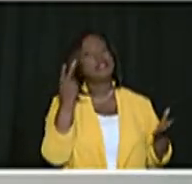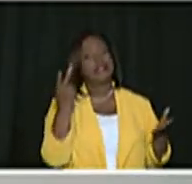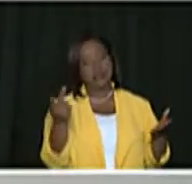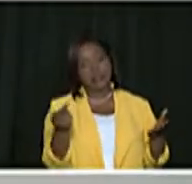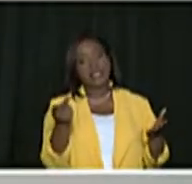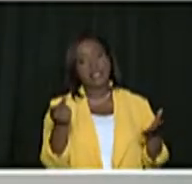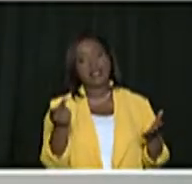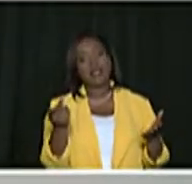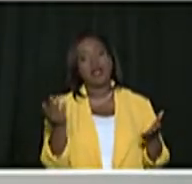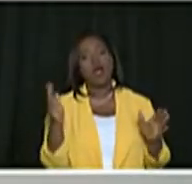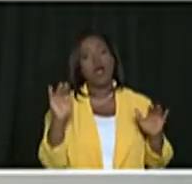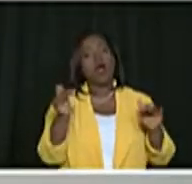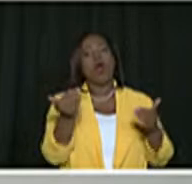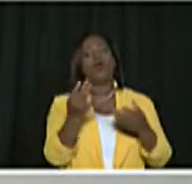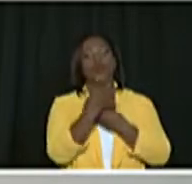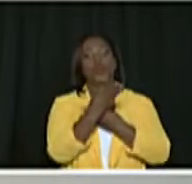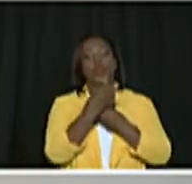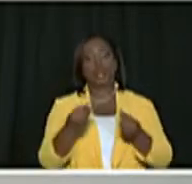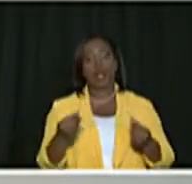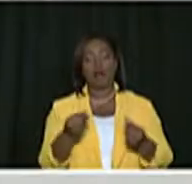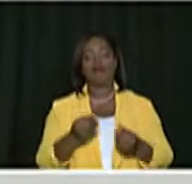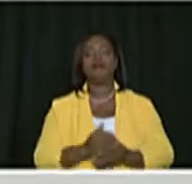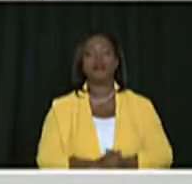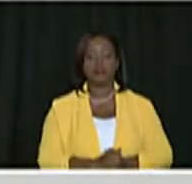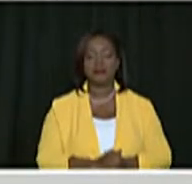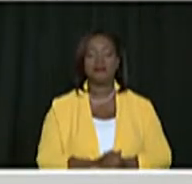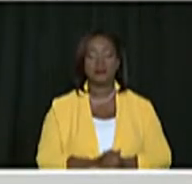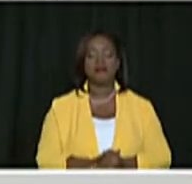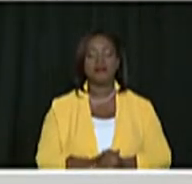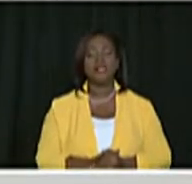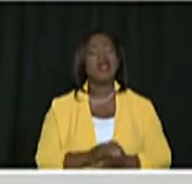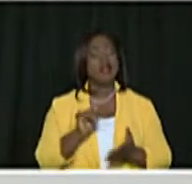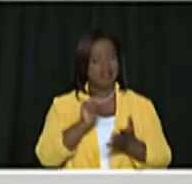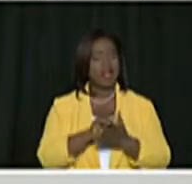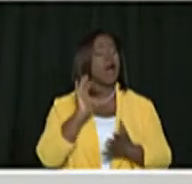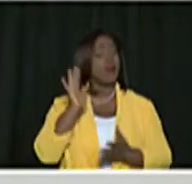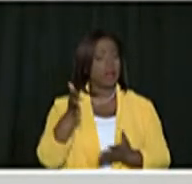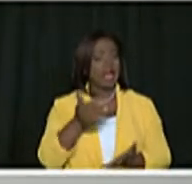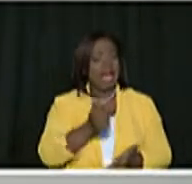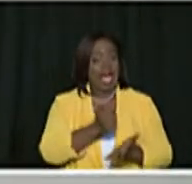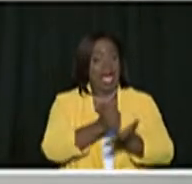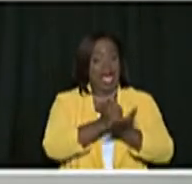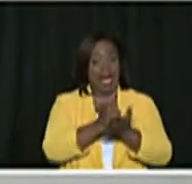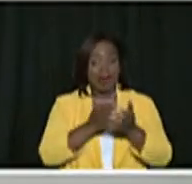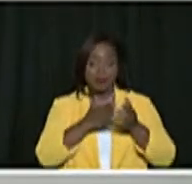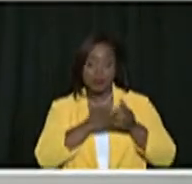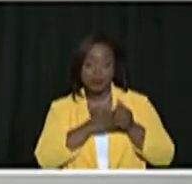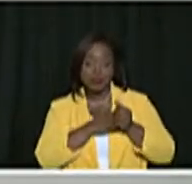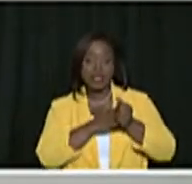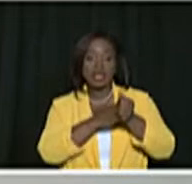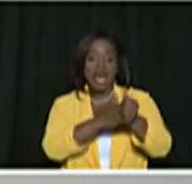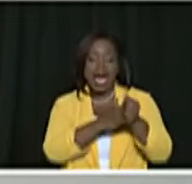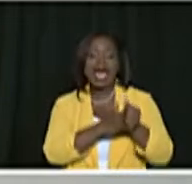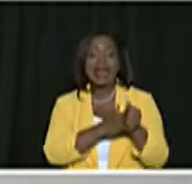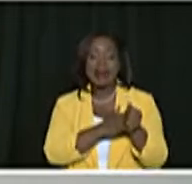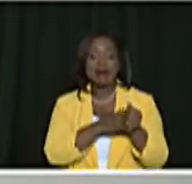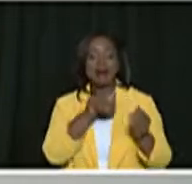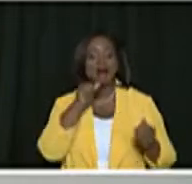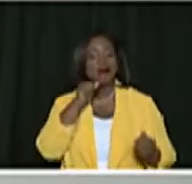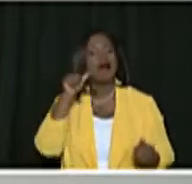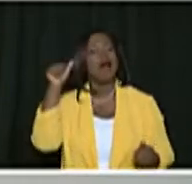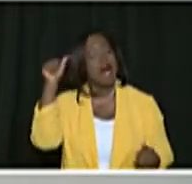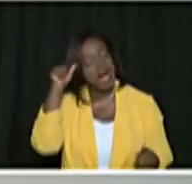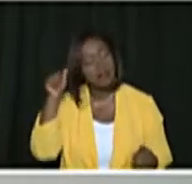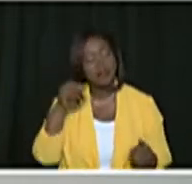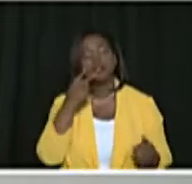away? Thank you. And that will help. That will help to guide us then to understand what do we need to do